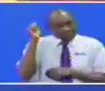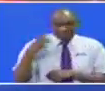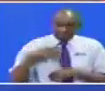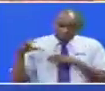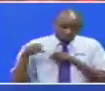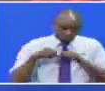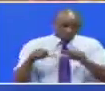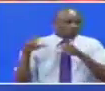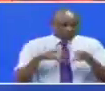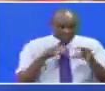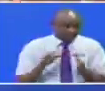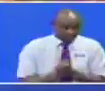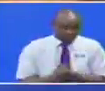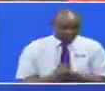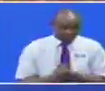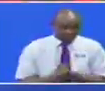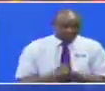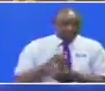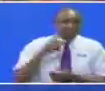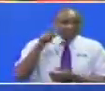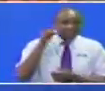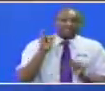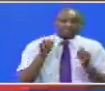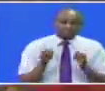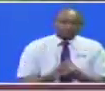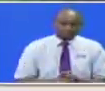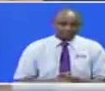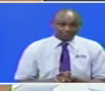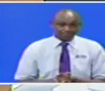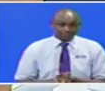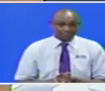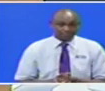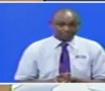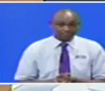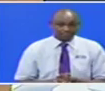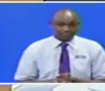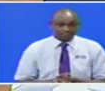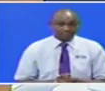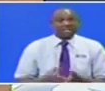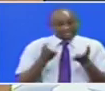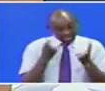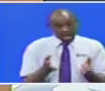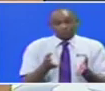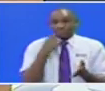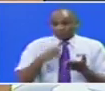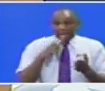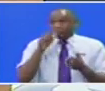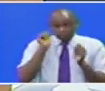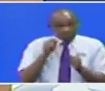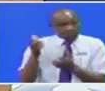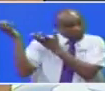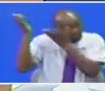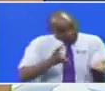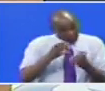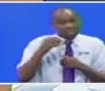suffer. Rita Tinina, KTN News. So plans are underway to import doctors. We want to